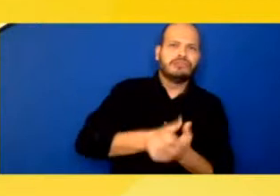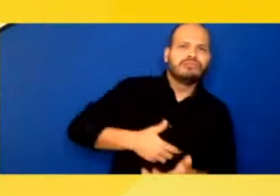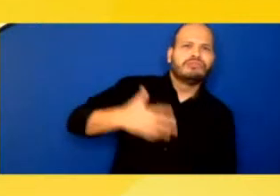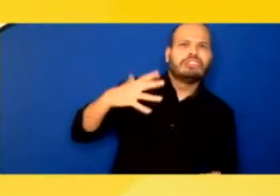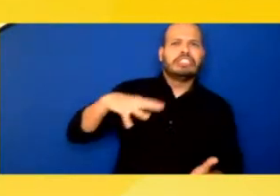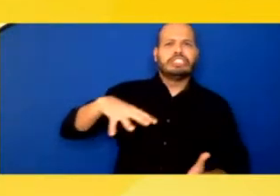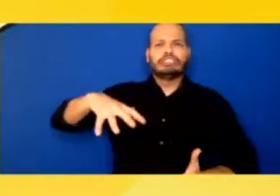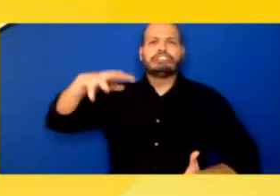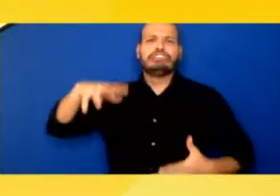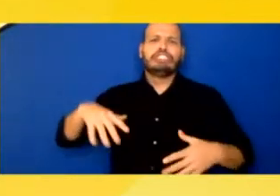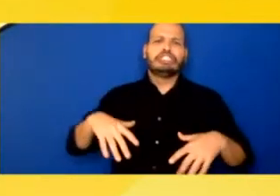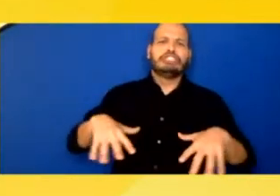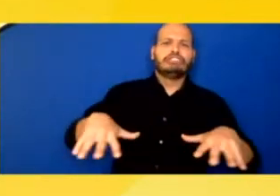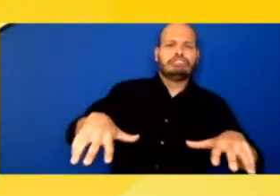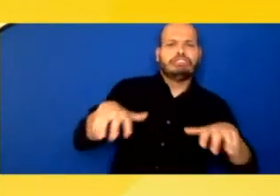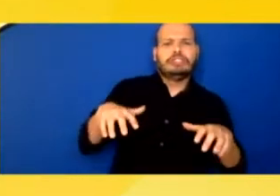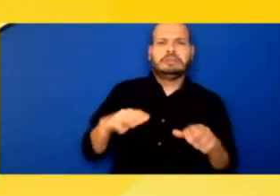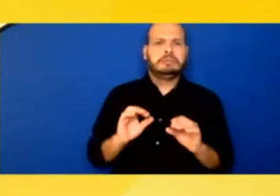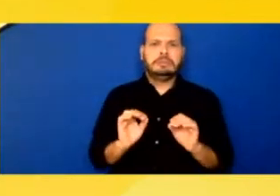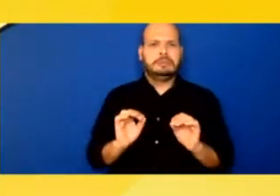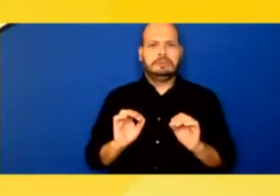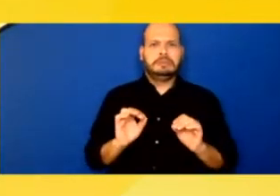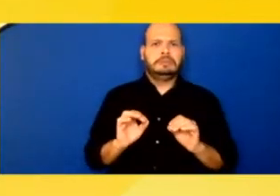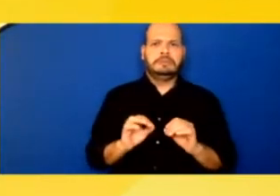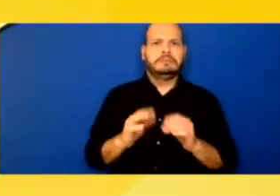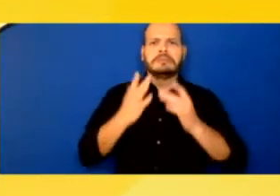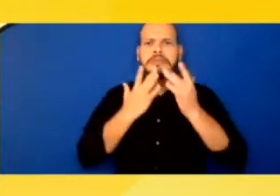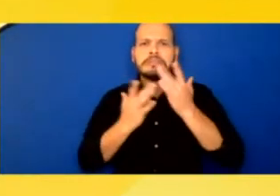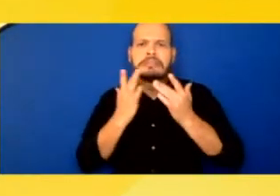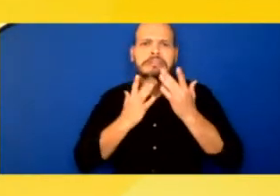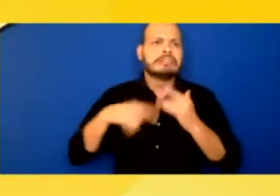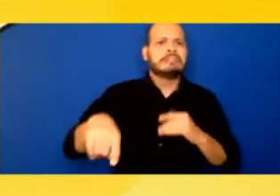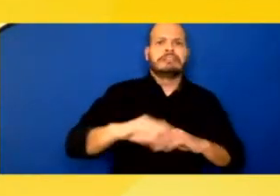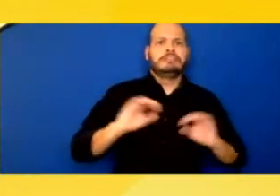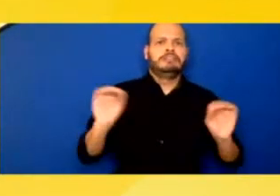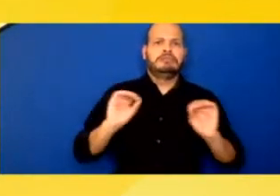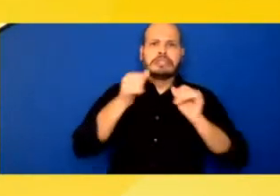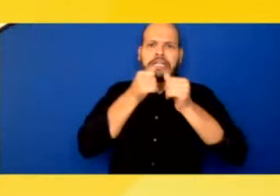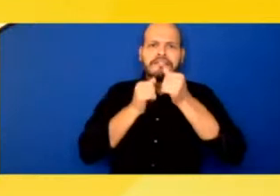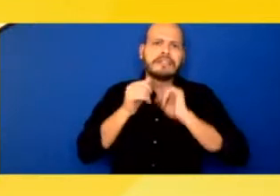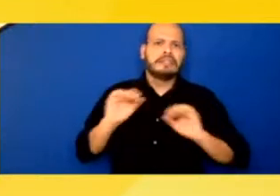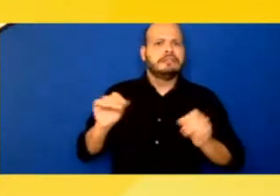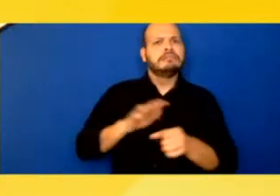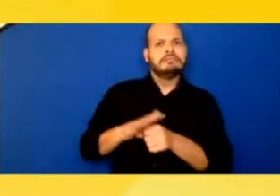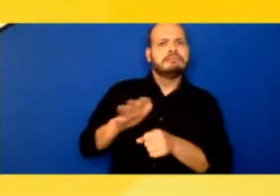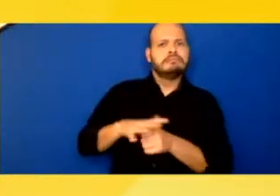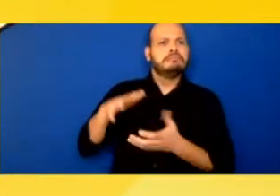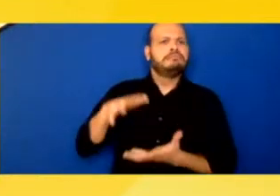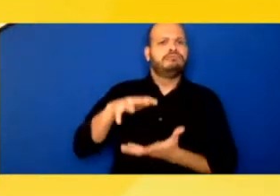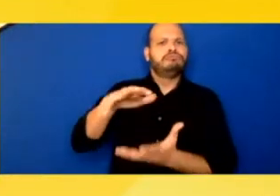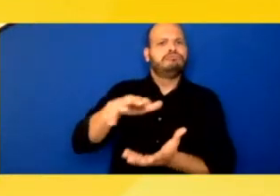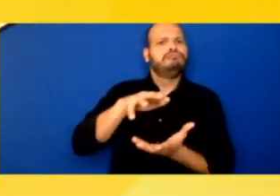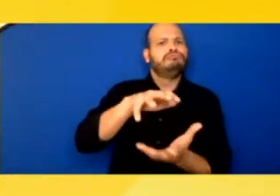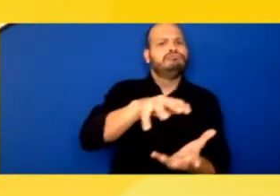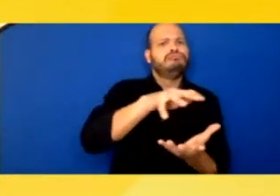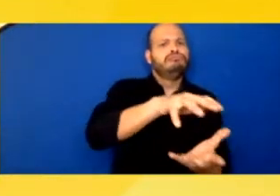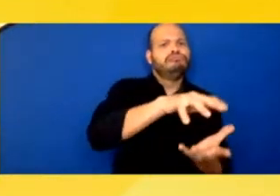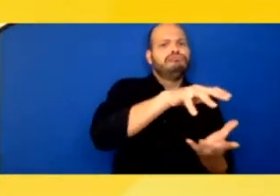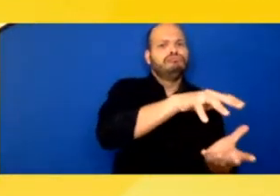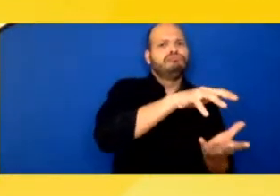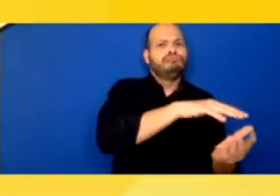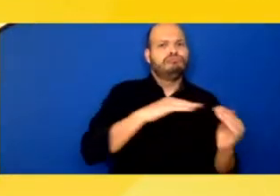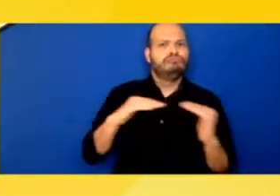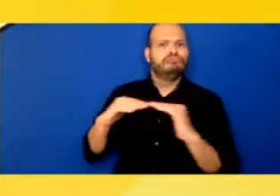ourselves to what the prophets cried out for what Jesus gave his life for. And that was healthcare and